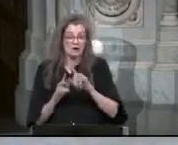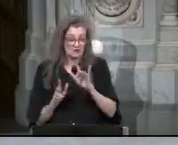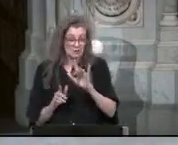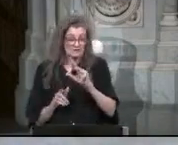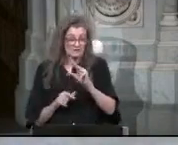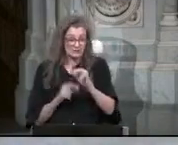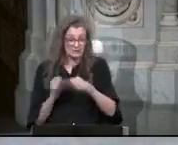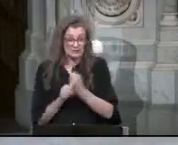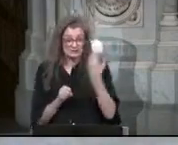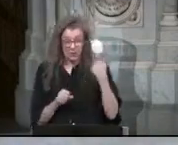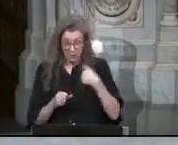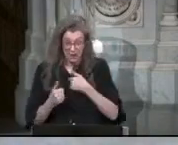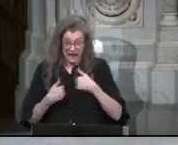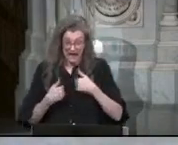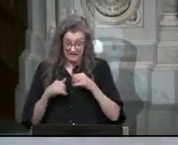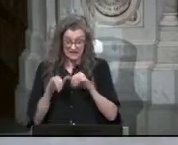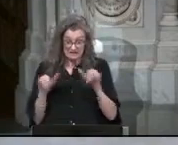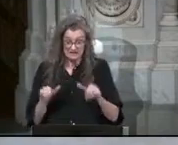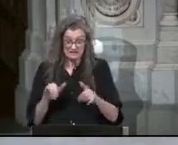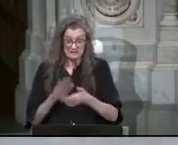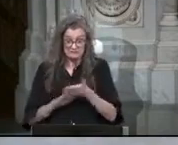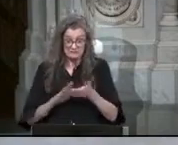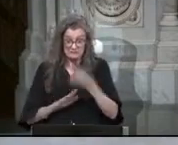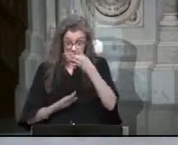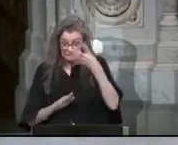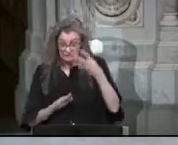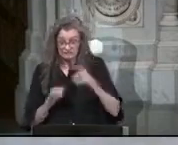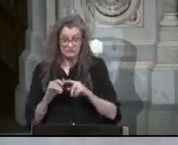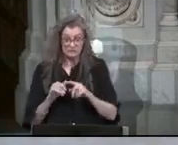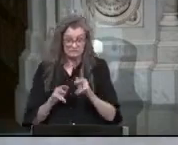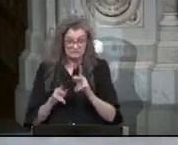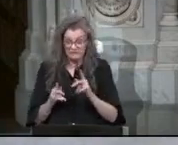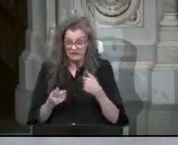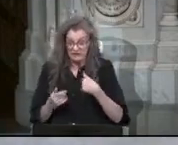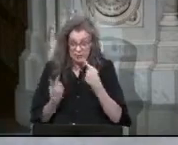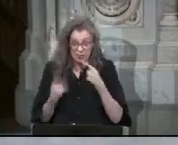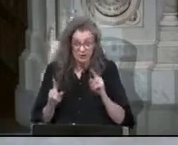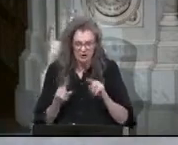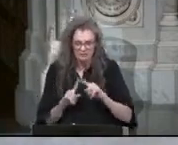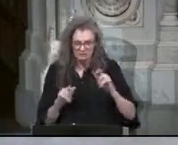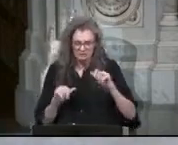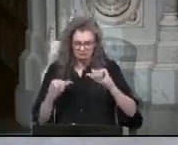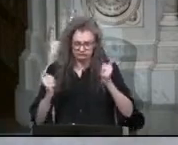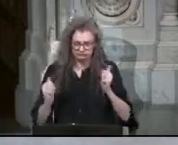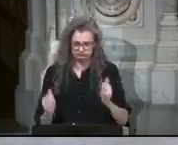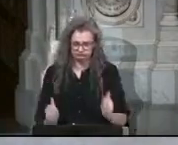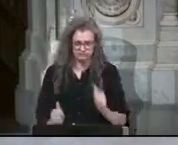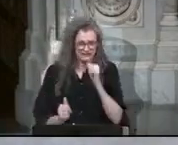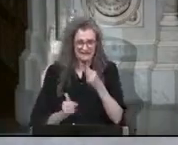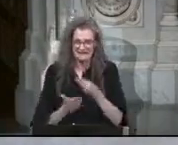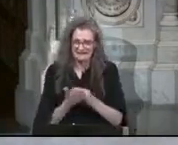had a working system for immigration and asylum seekers in this country, but it has become underfunded,